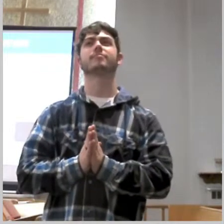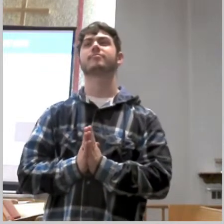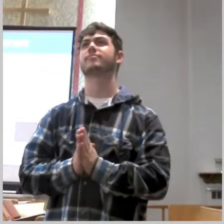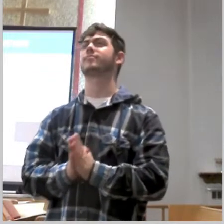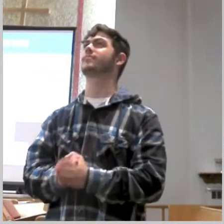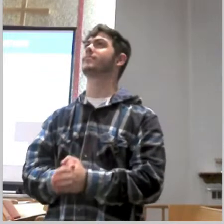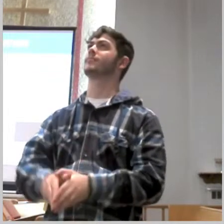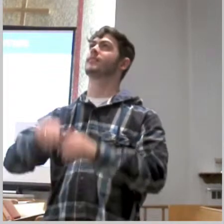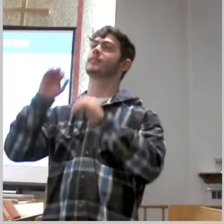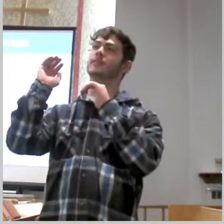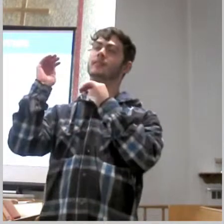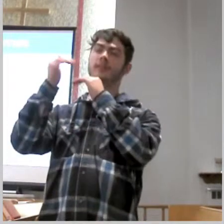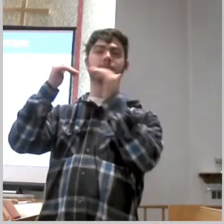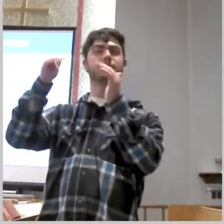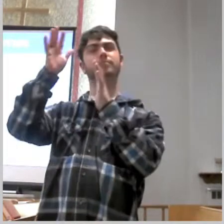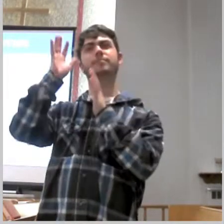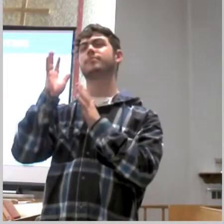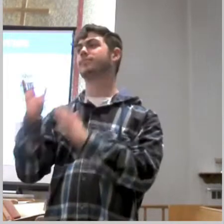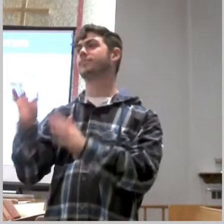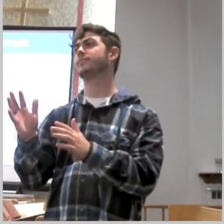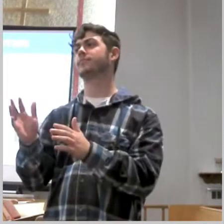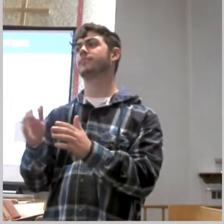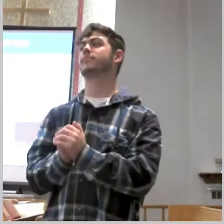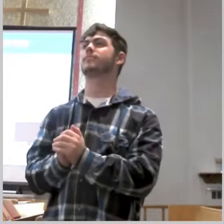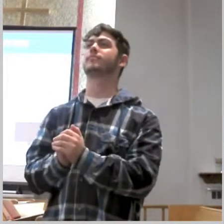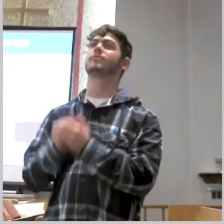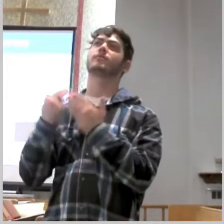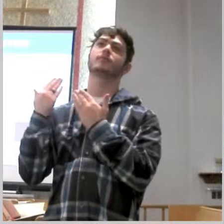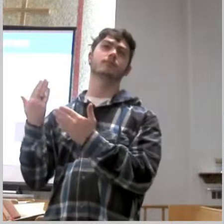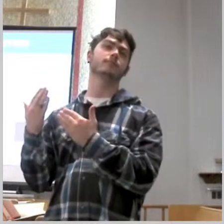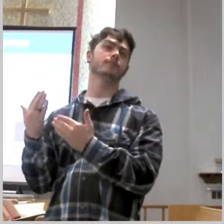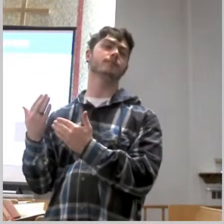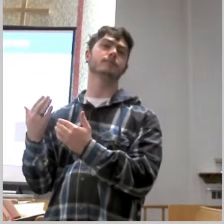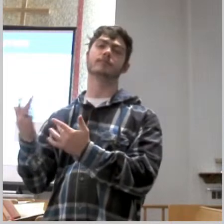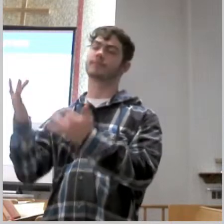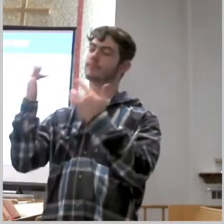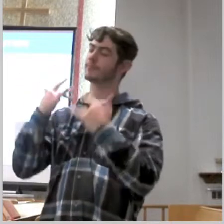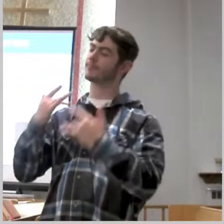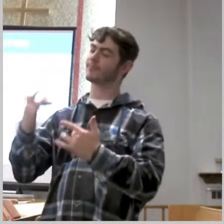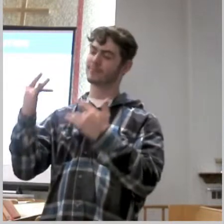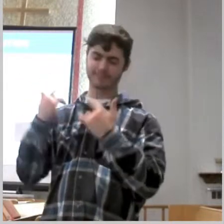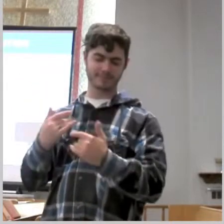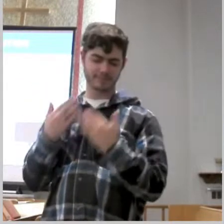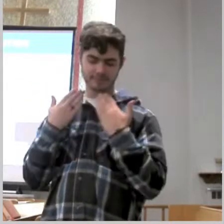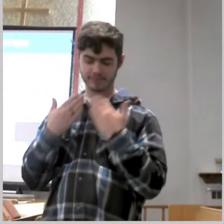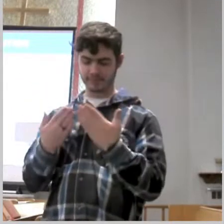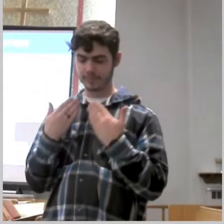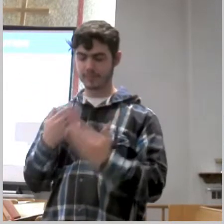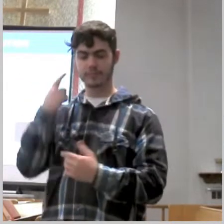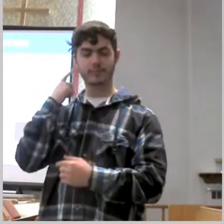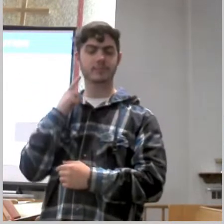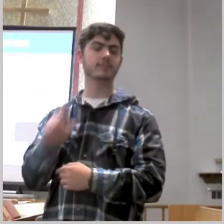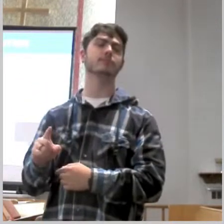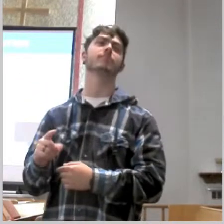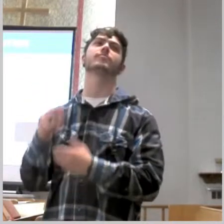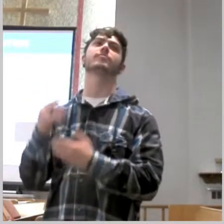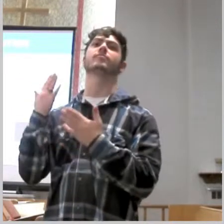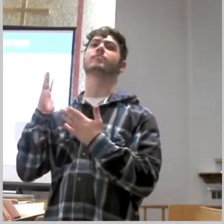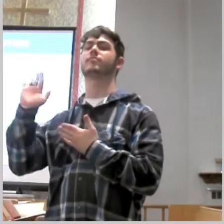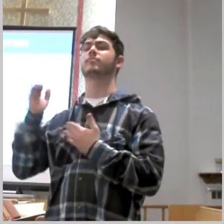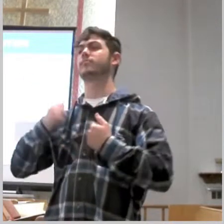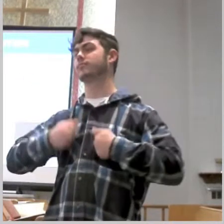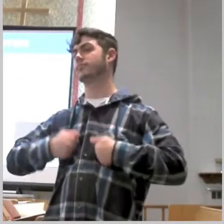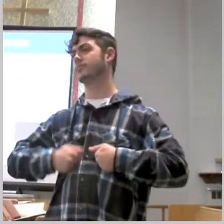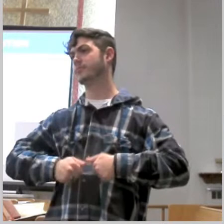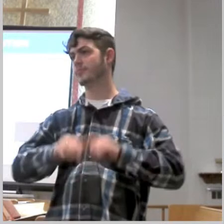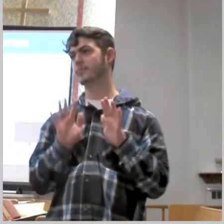Dear merciful Father, we are so thankful for what you have done, Father, in